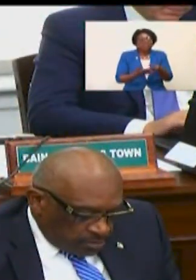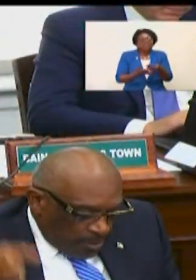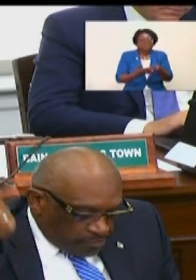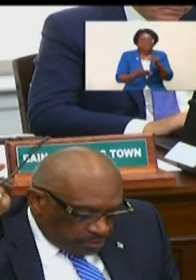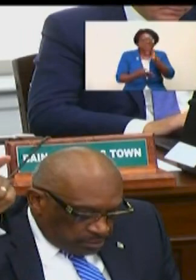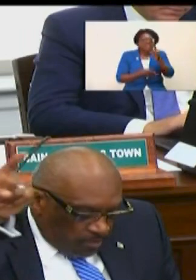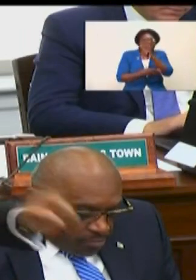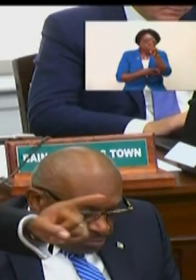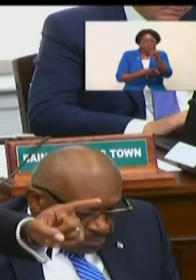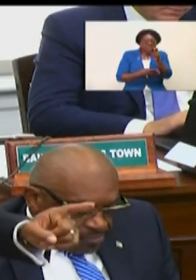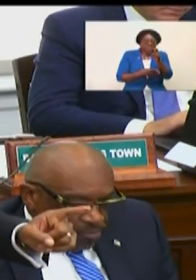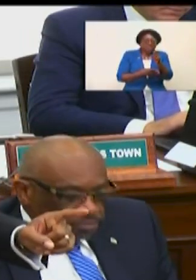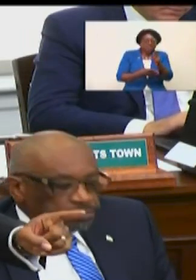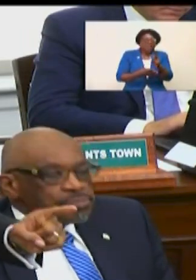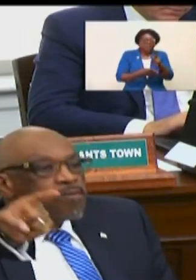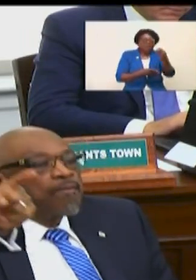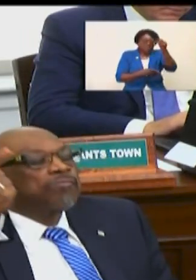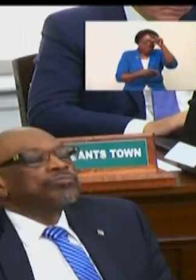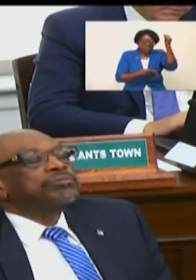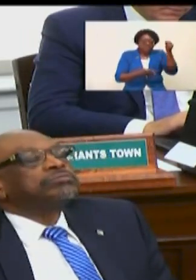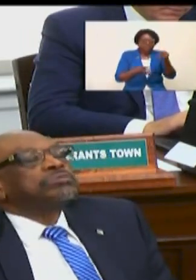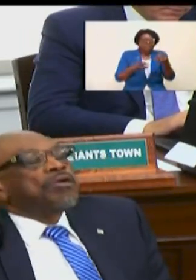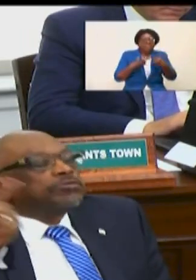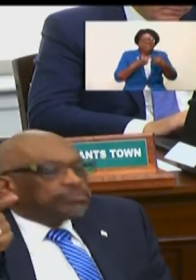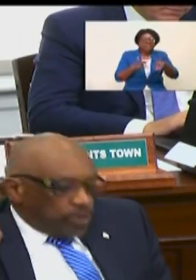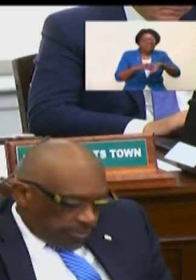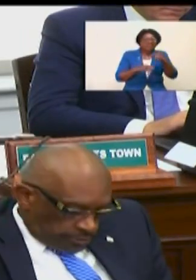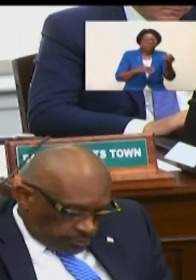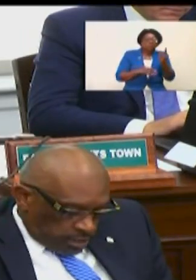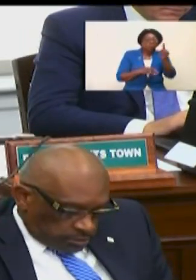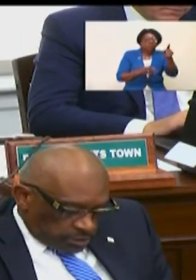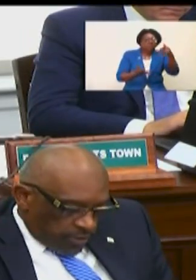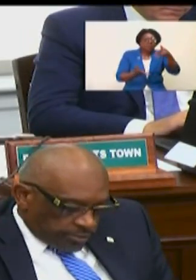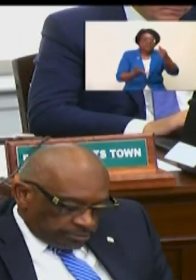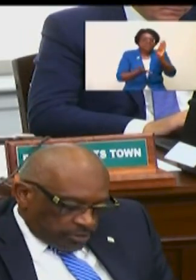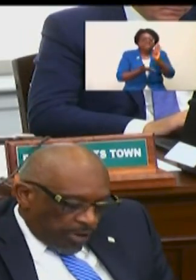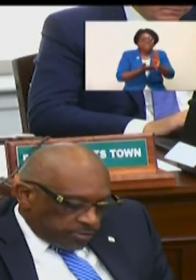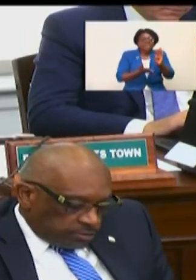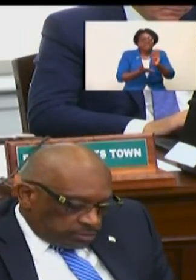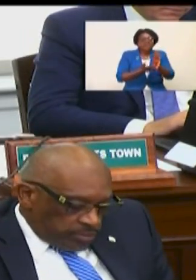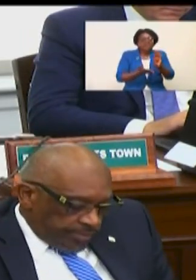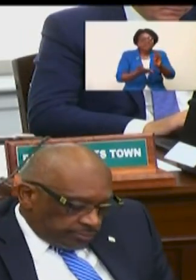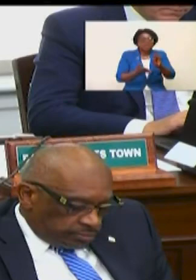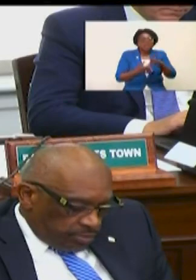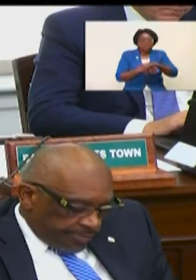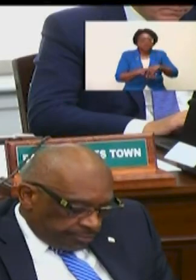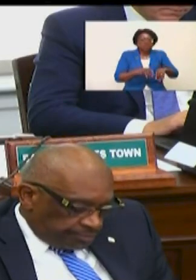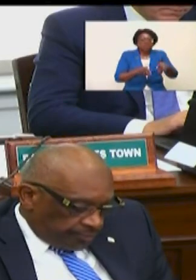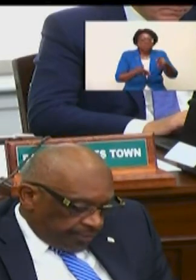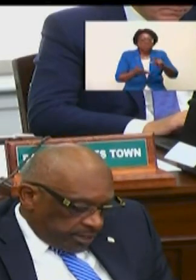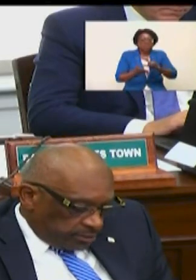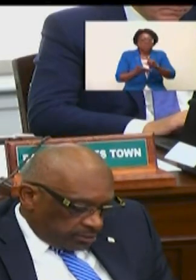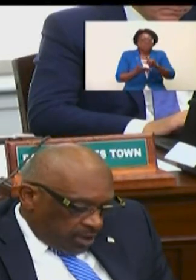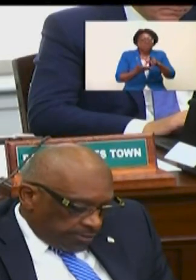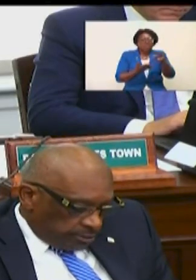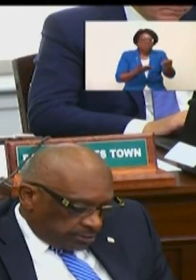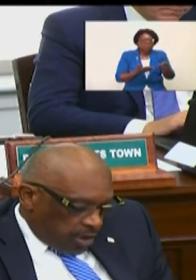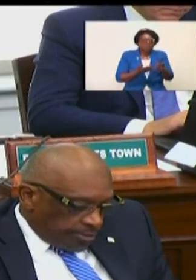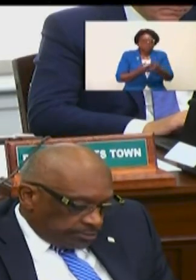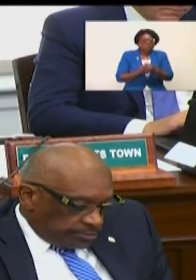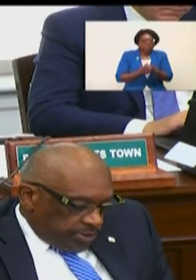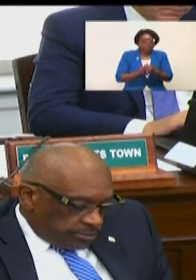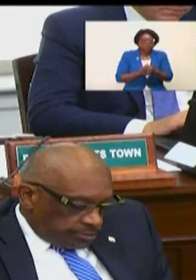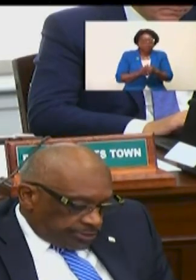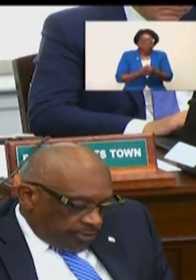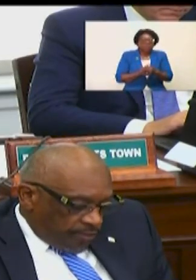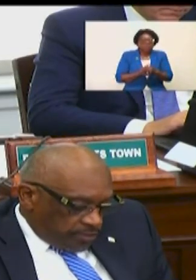question today because the government has taken out $1 billion loan line item, contrary to what they said about the PPP.